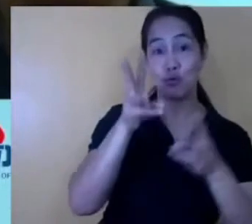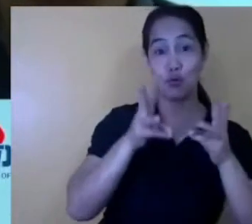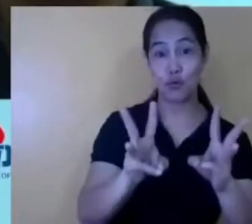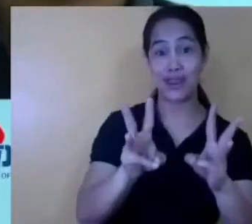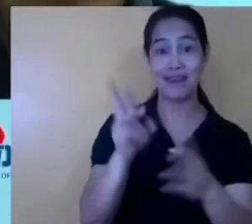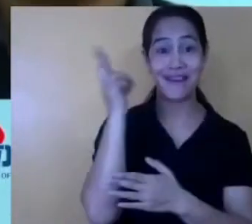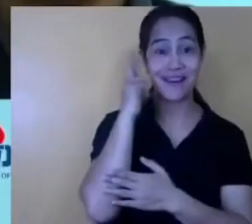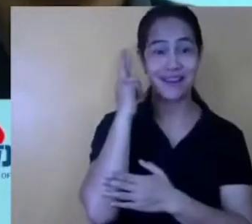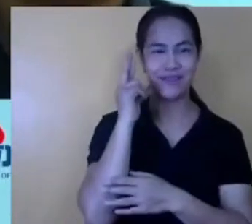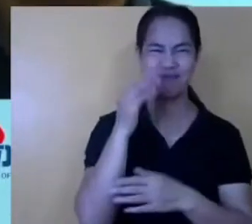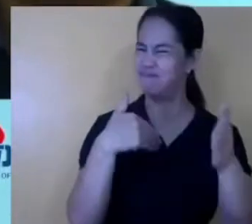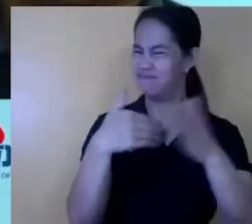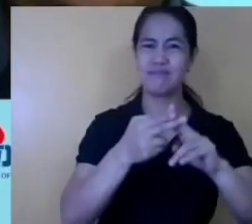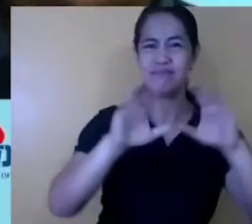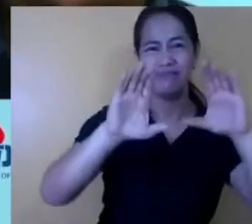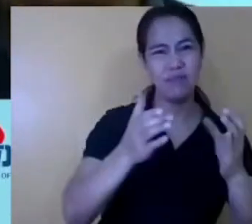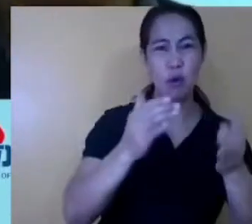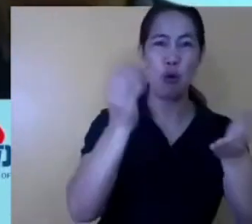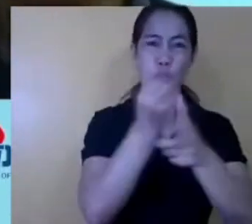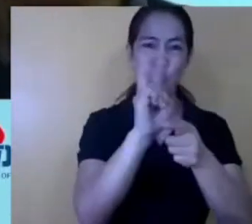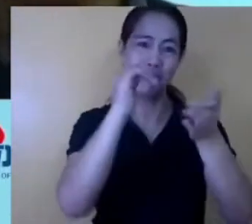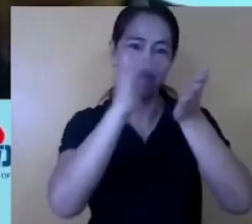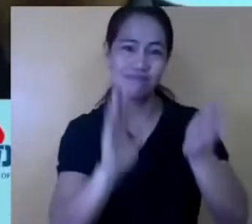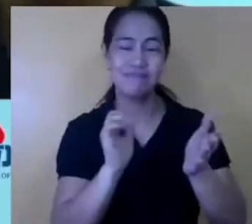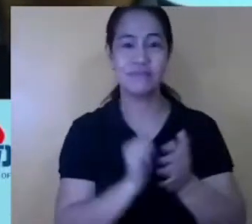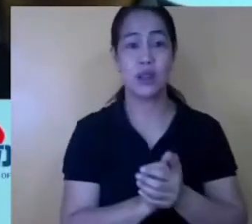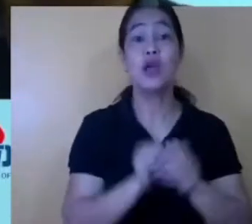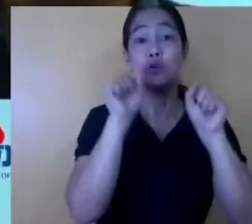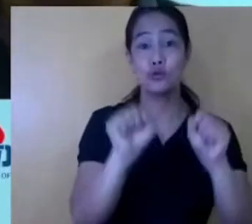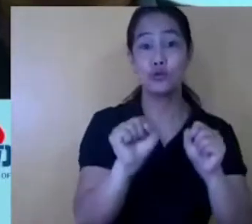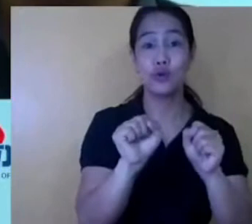the number of classes and learners. So you can do so through